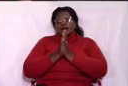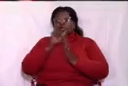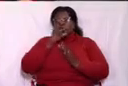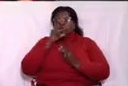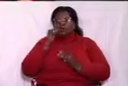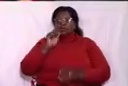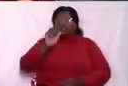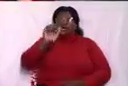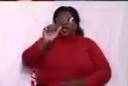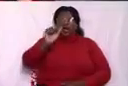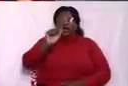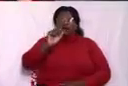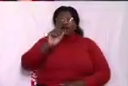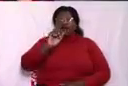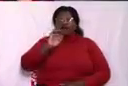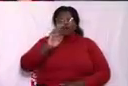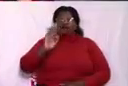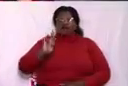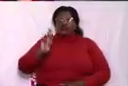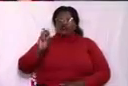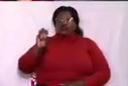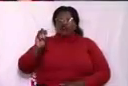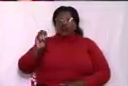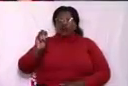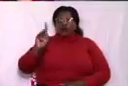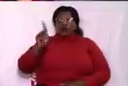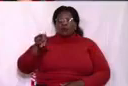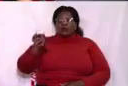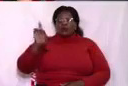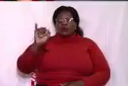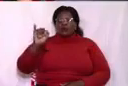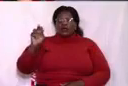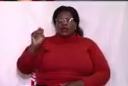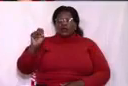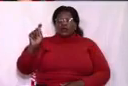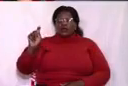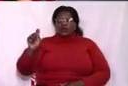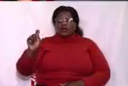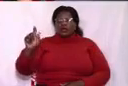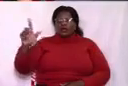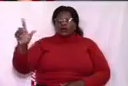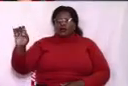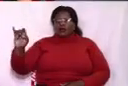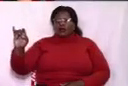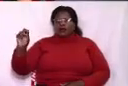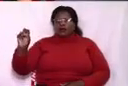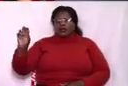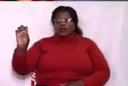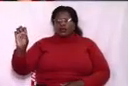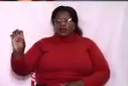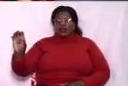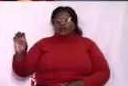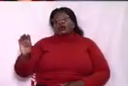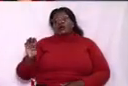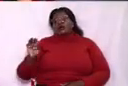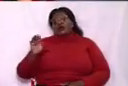That's Facebook, Twitter, and Instagram. All right. Now, on to the